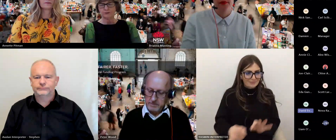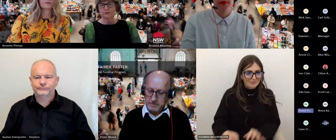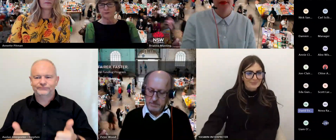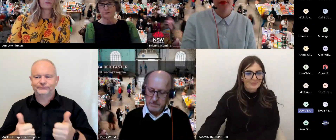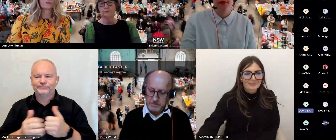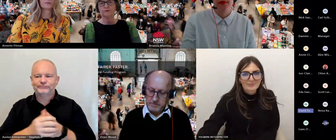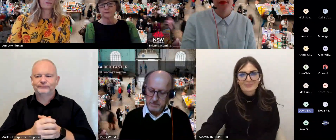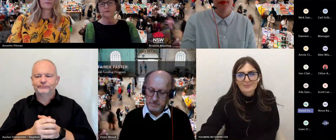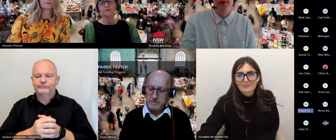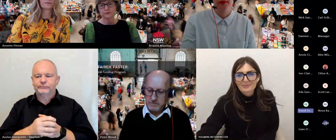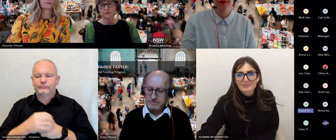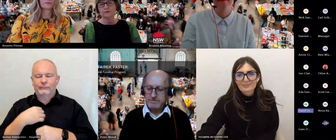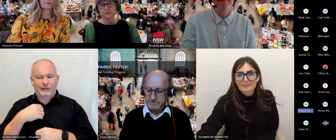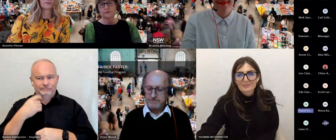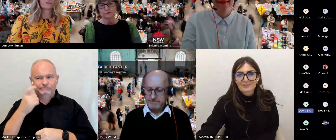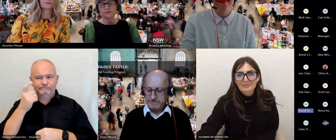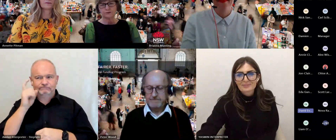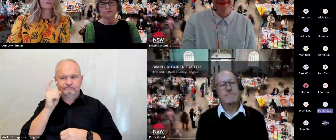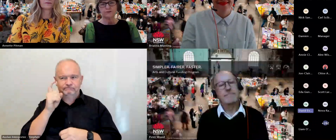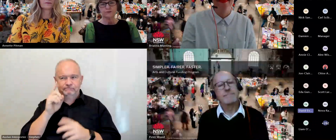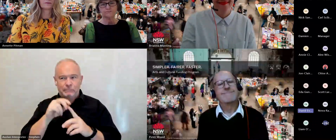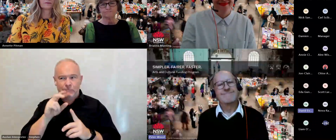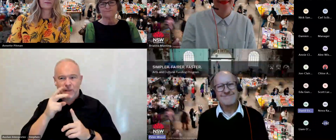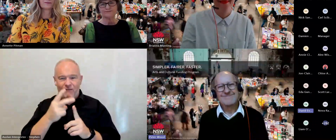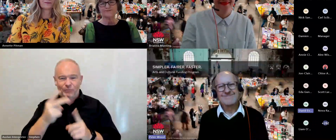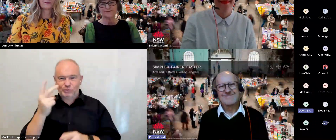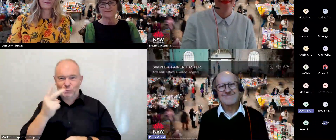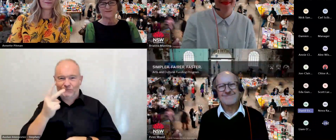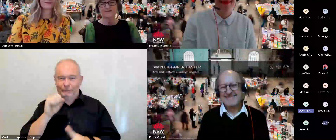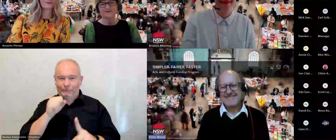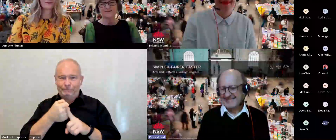I'm conscious that it's 12:30.